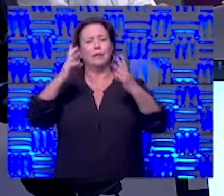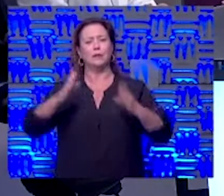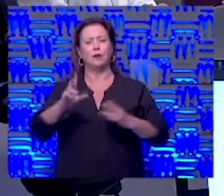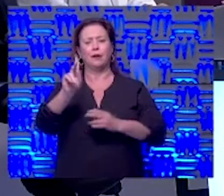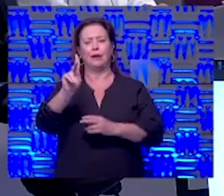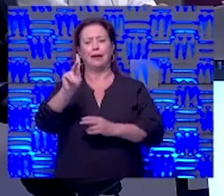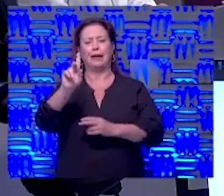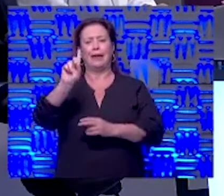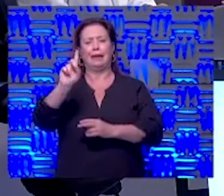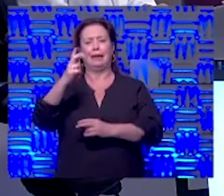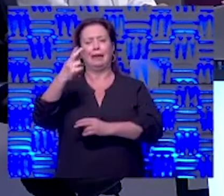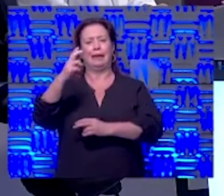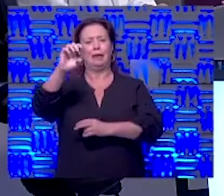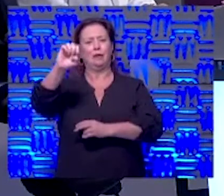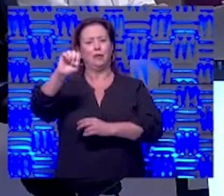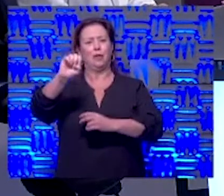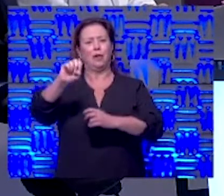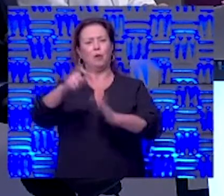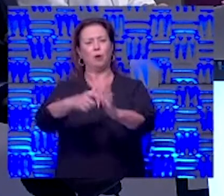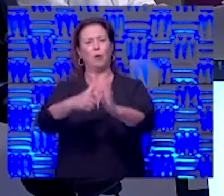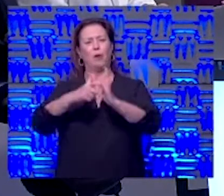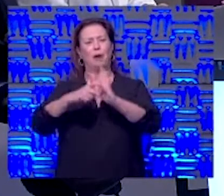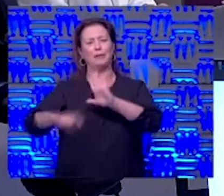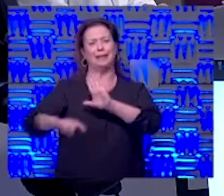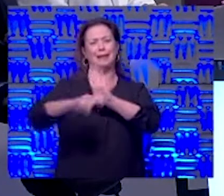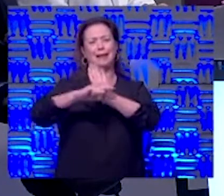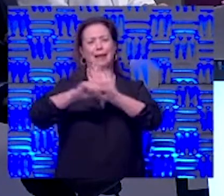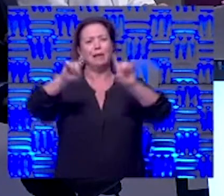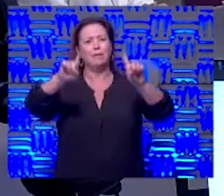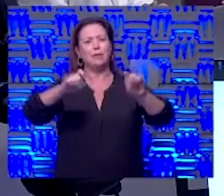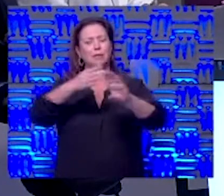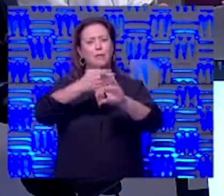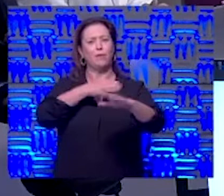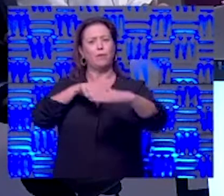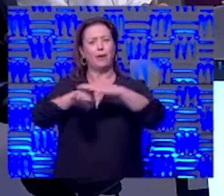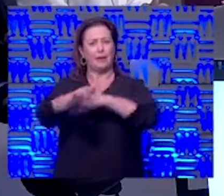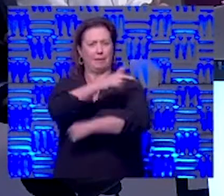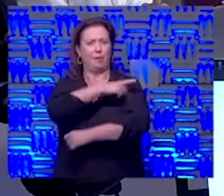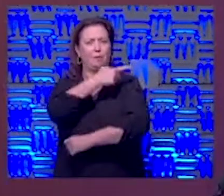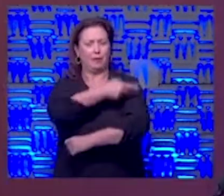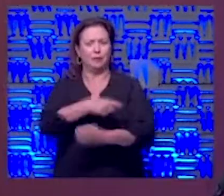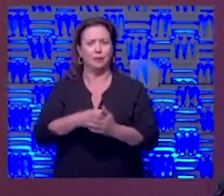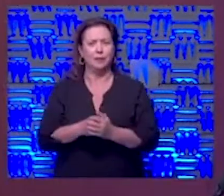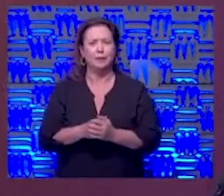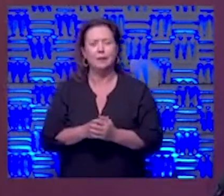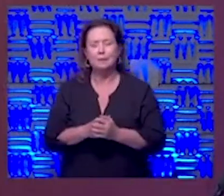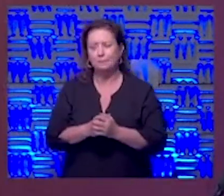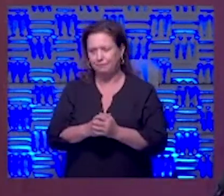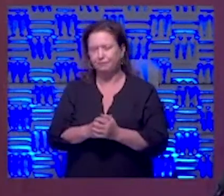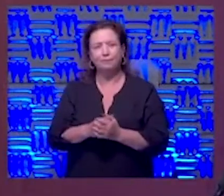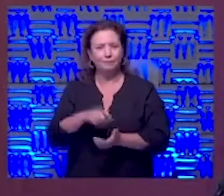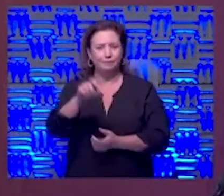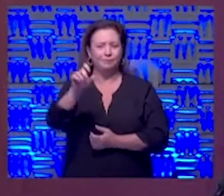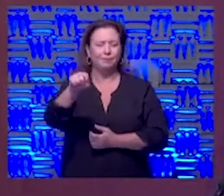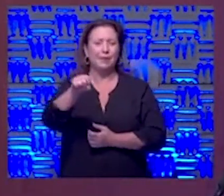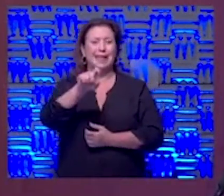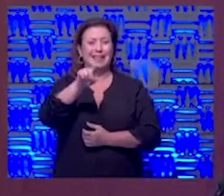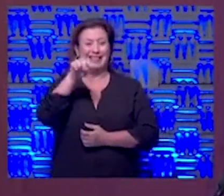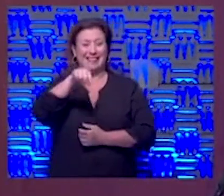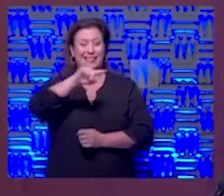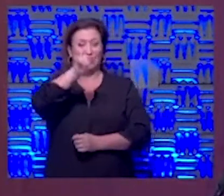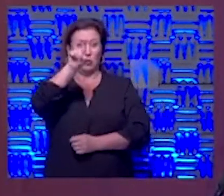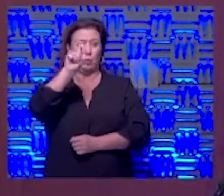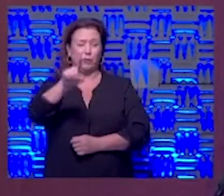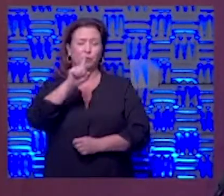negative testing for admission. What can we do? So this is really a question we've sort of monitored and followed